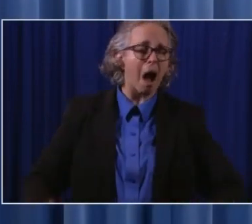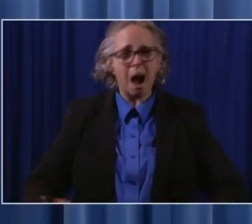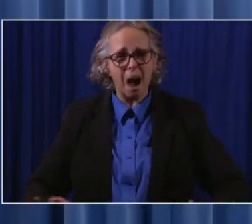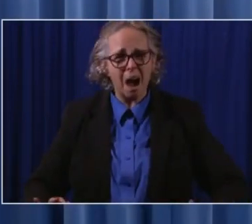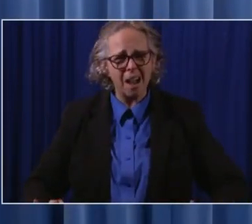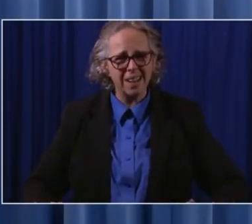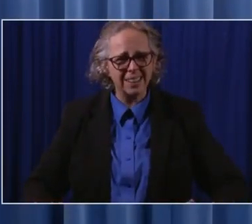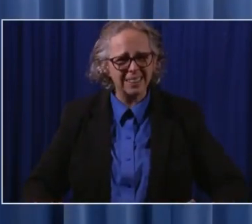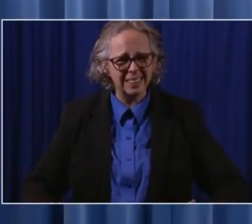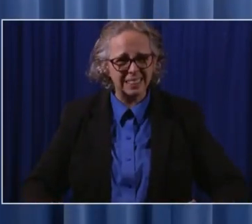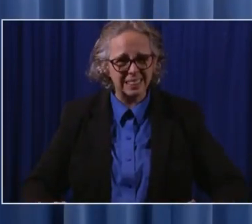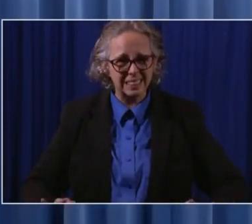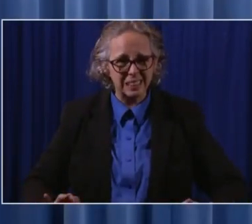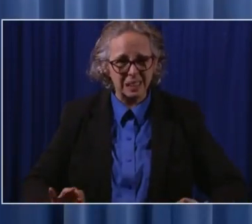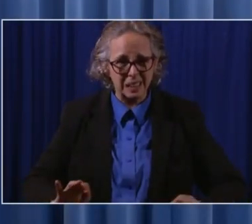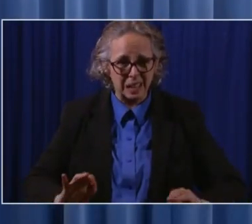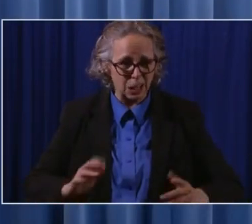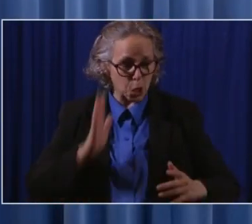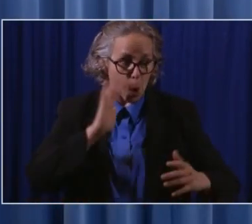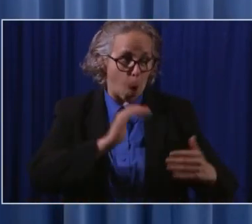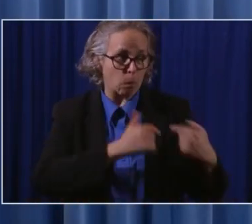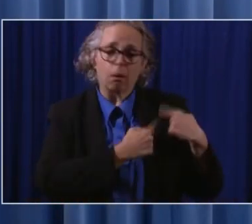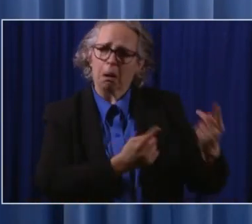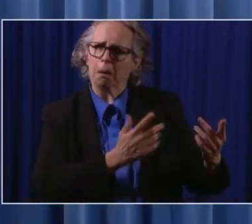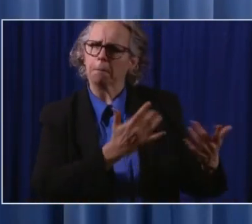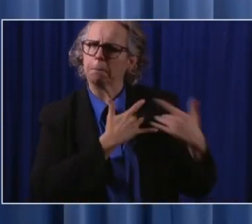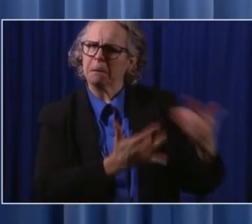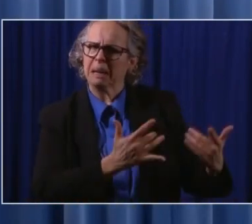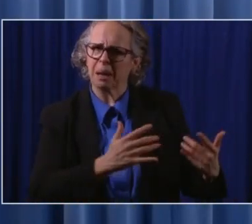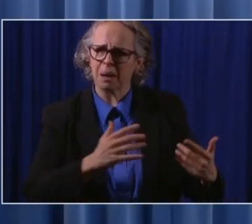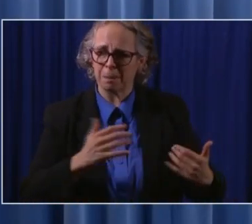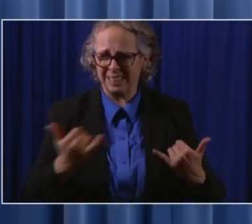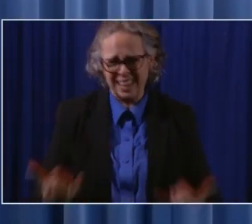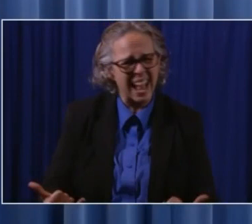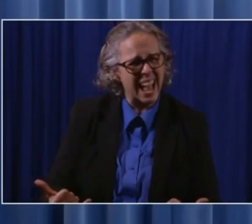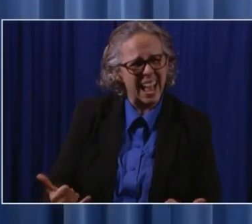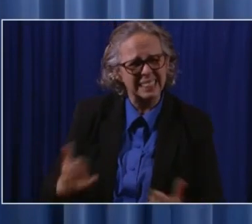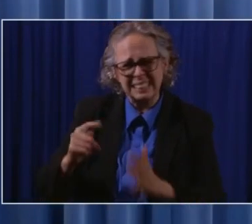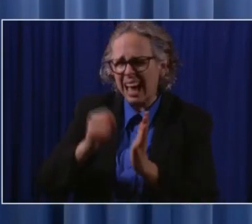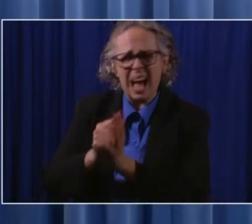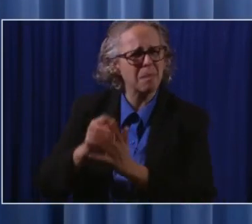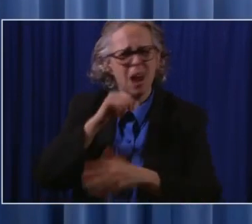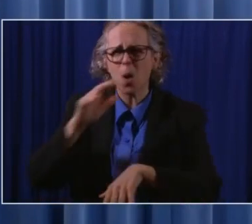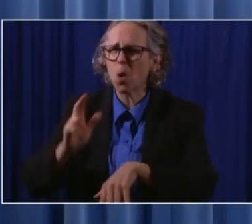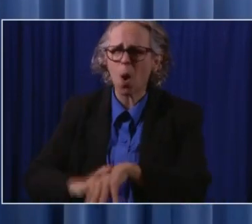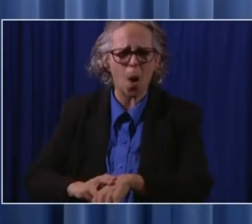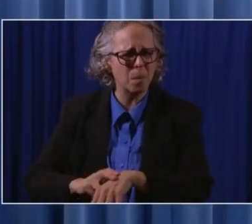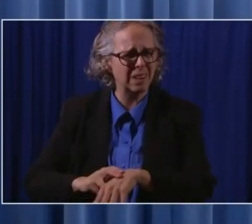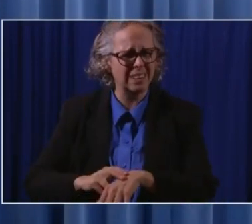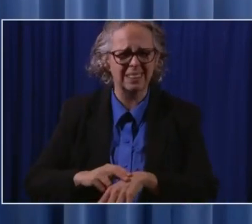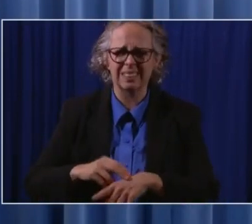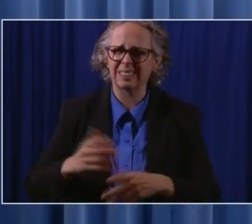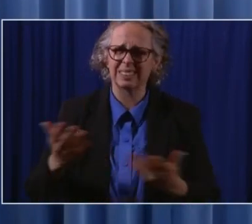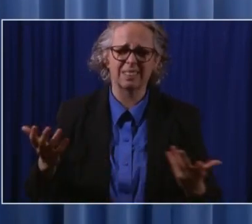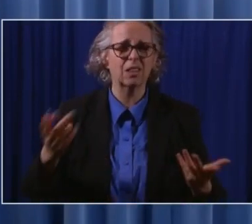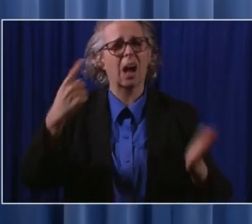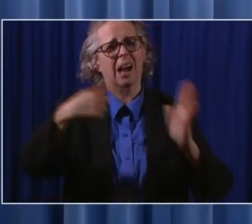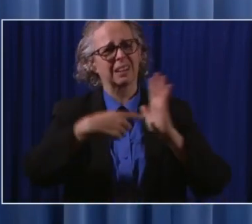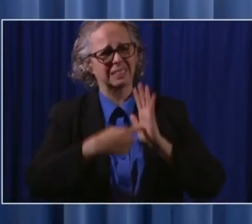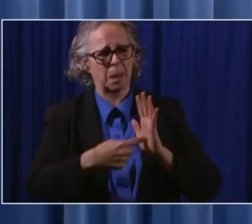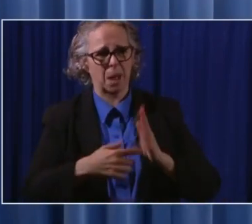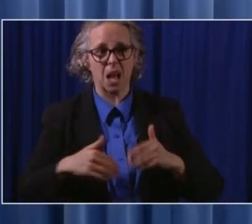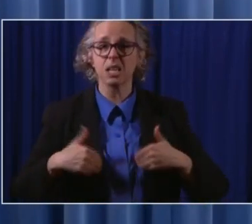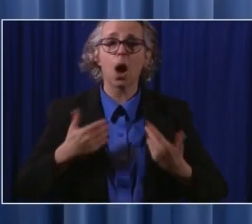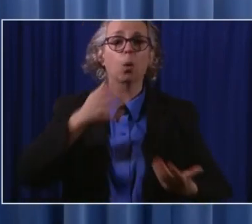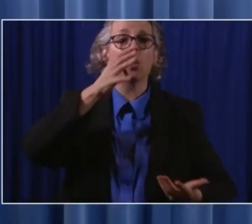normal times. These are different times. We know of a case where a young woman in her 20s joined some college friends